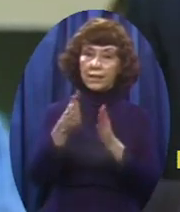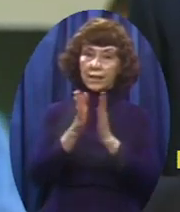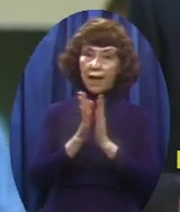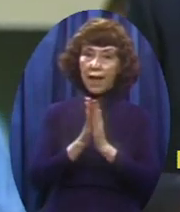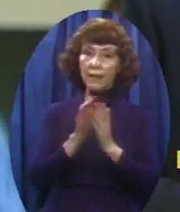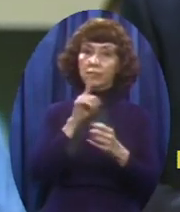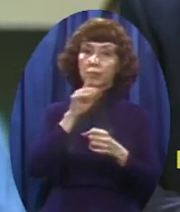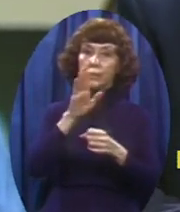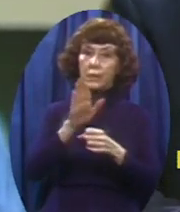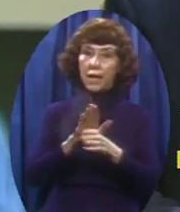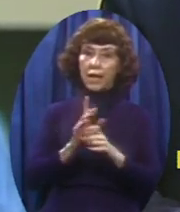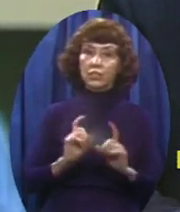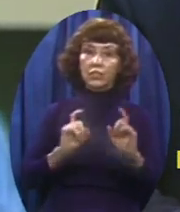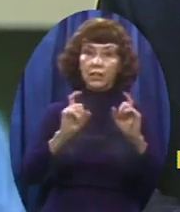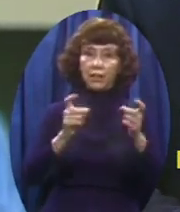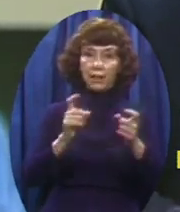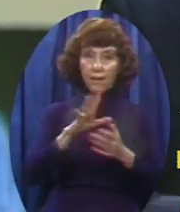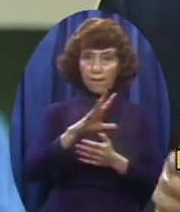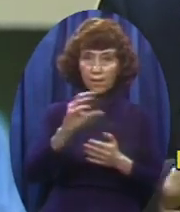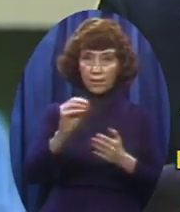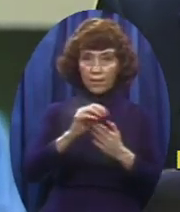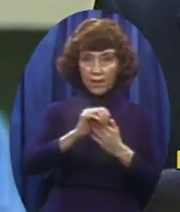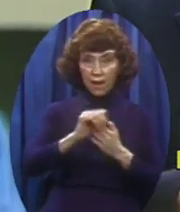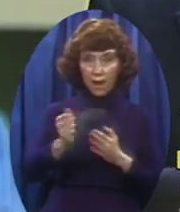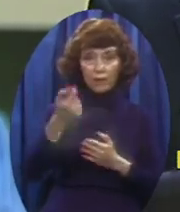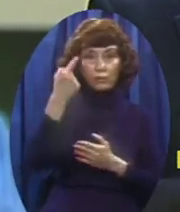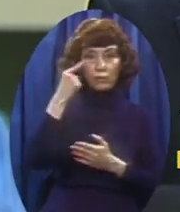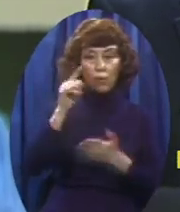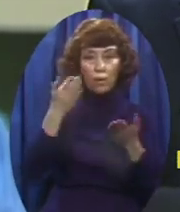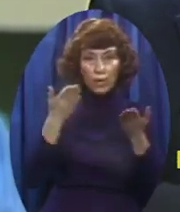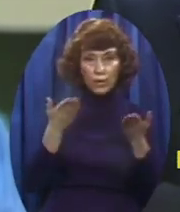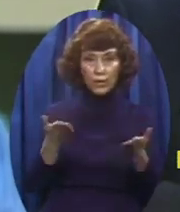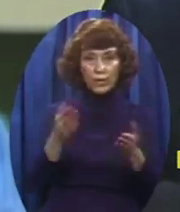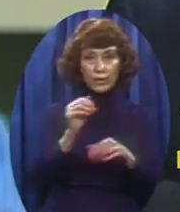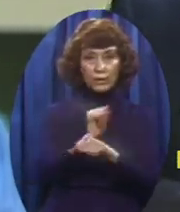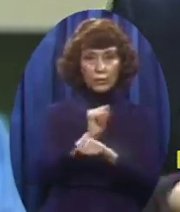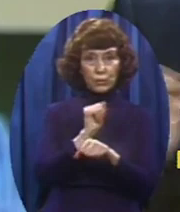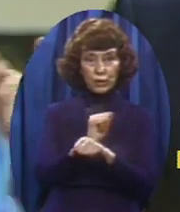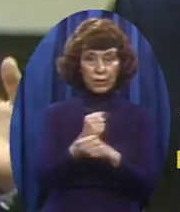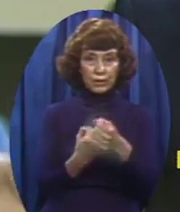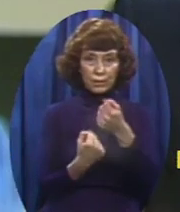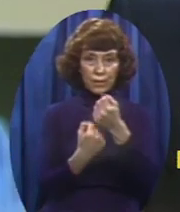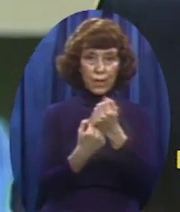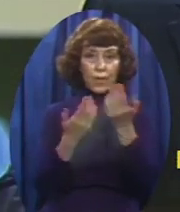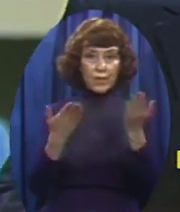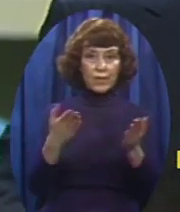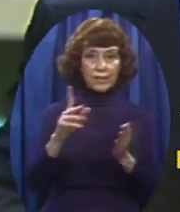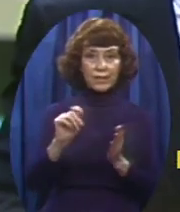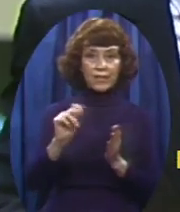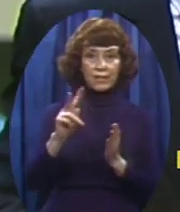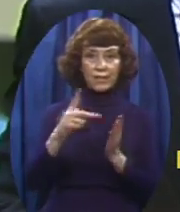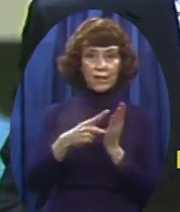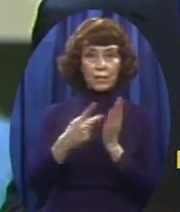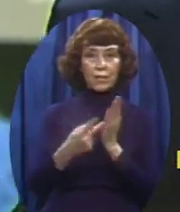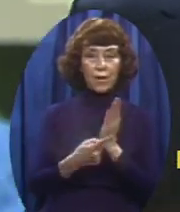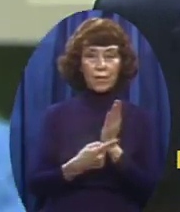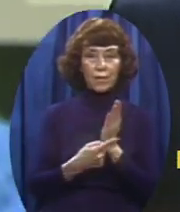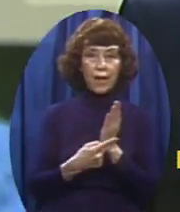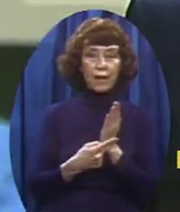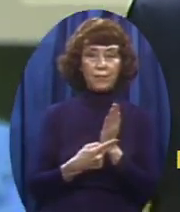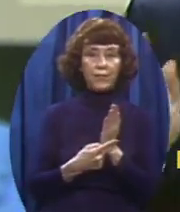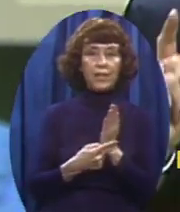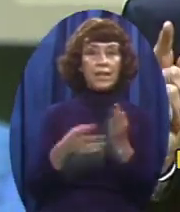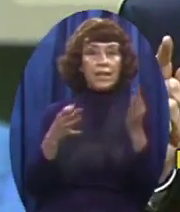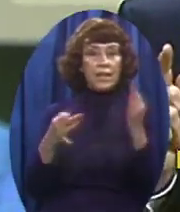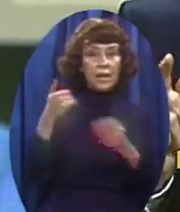our television radio ministry. And you may give it half this month and half next month, however you wish to do it. But if you'll